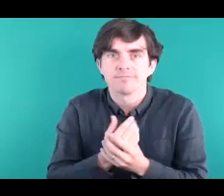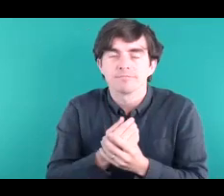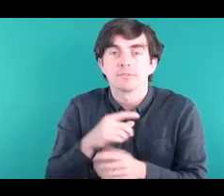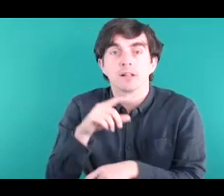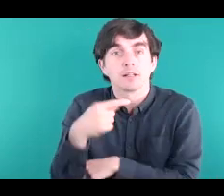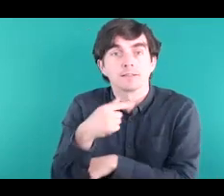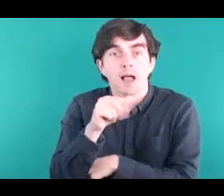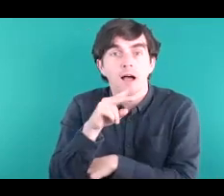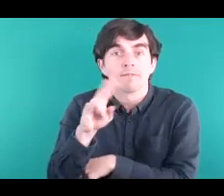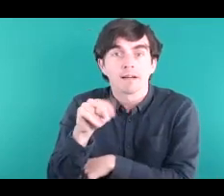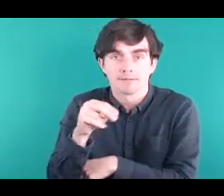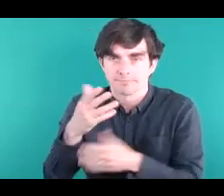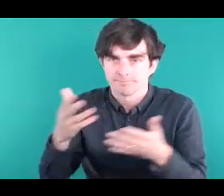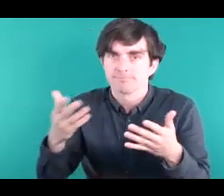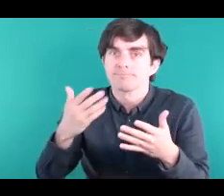a local